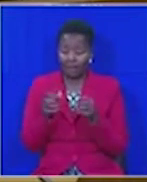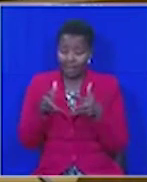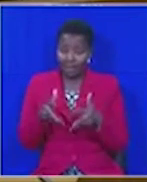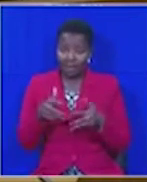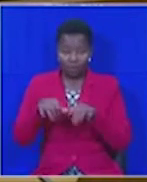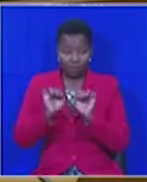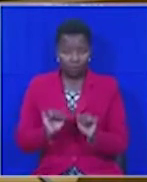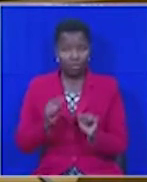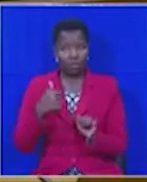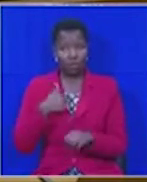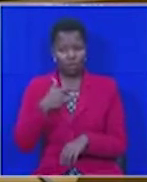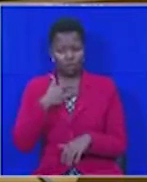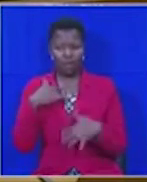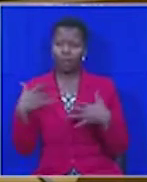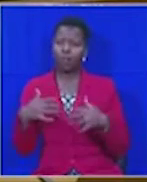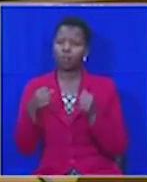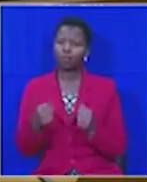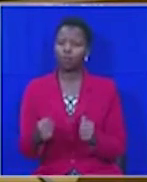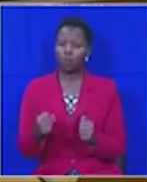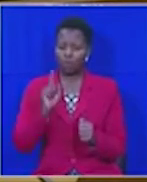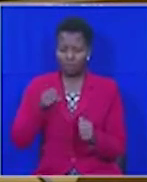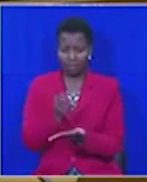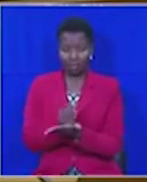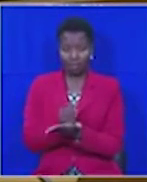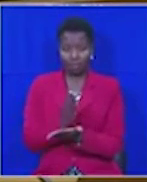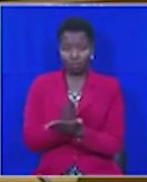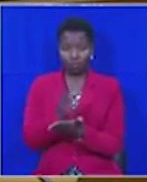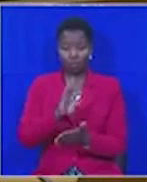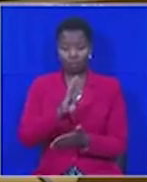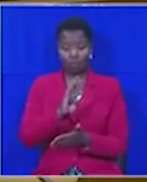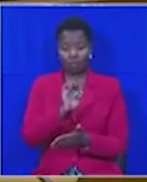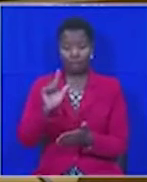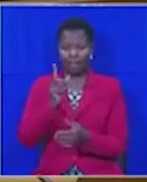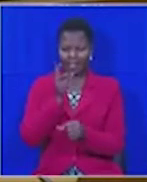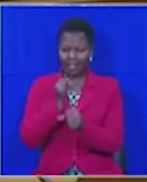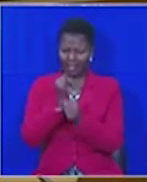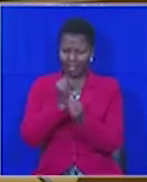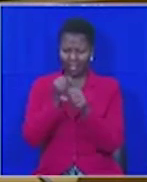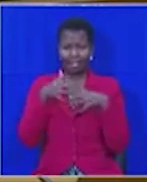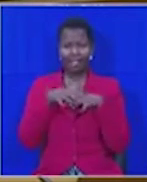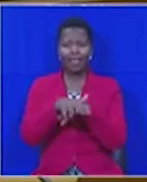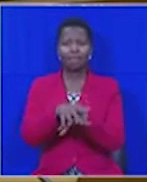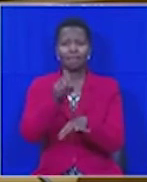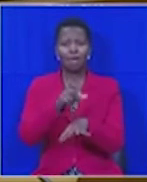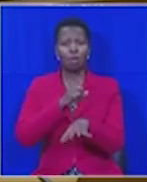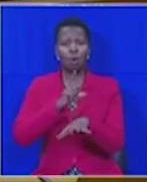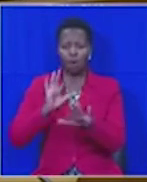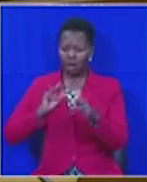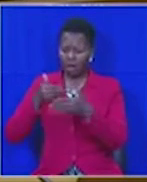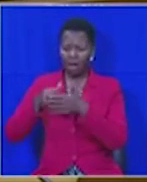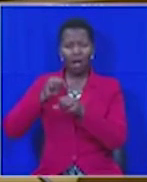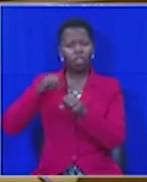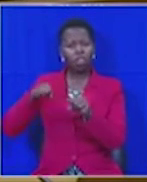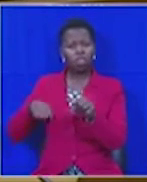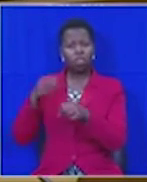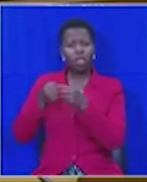felt strongly that we needed to make sure that this bill is fast-tracked because it's been there since 2009,